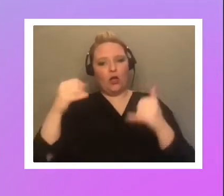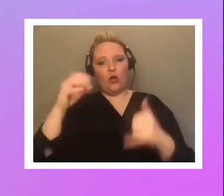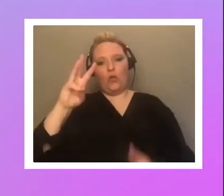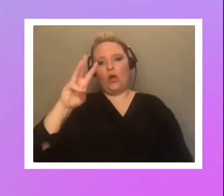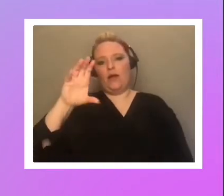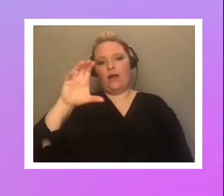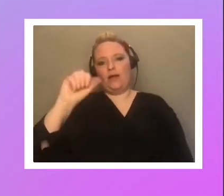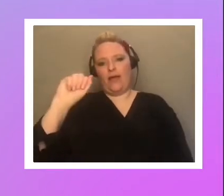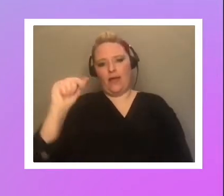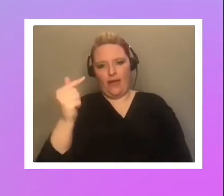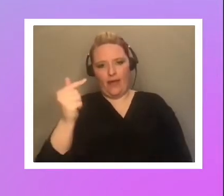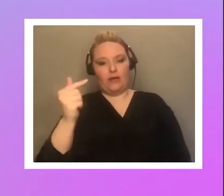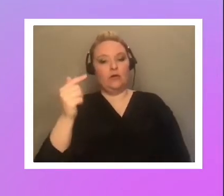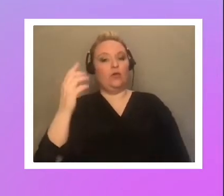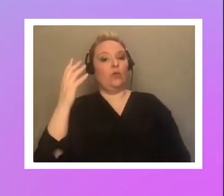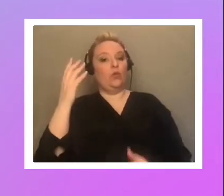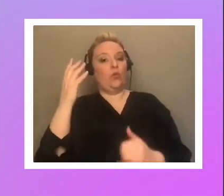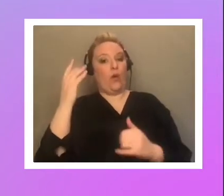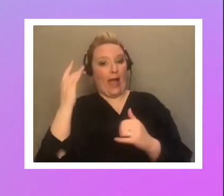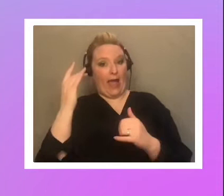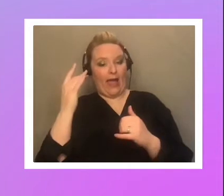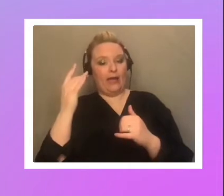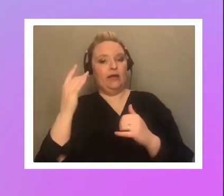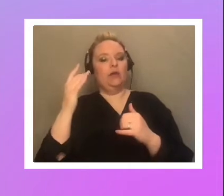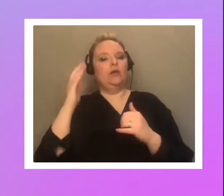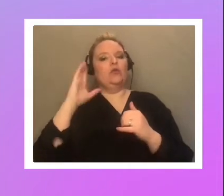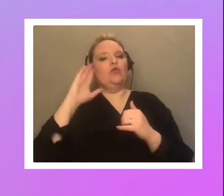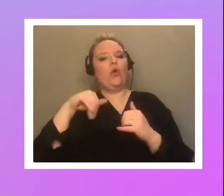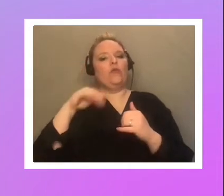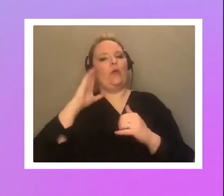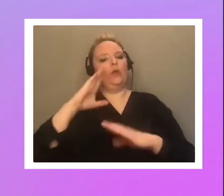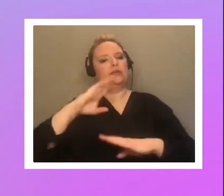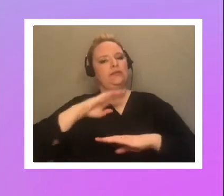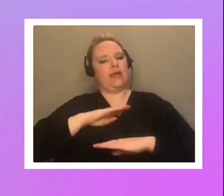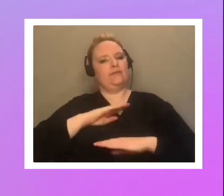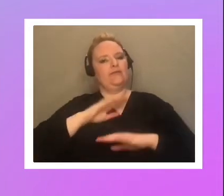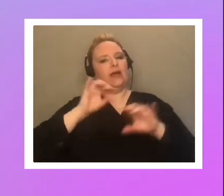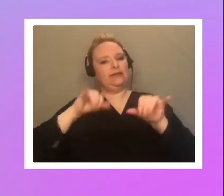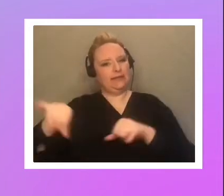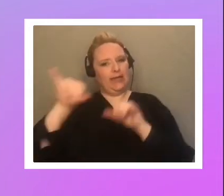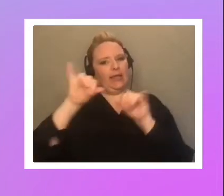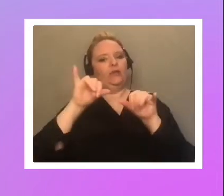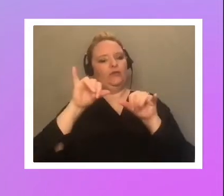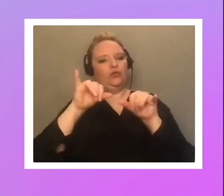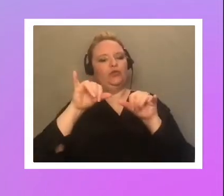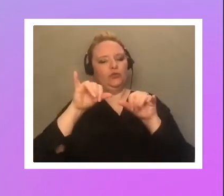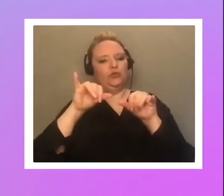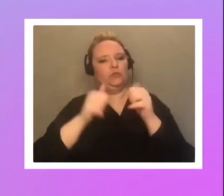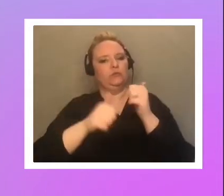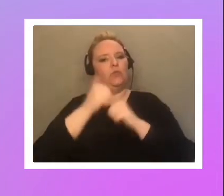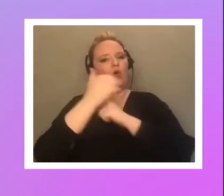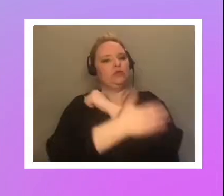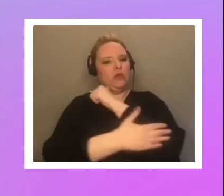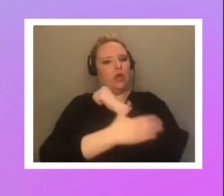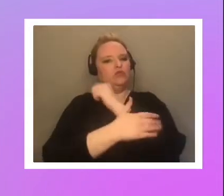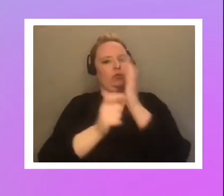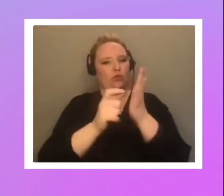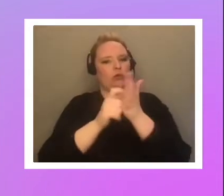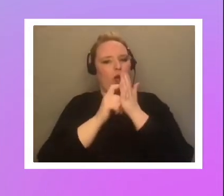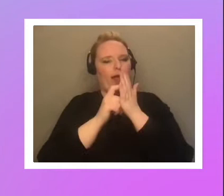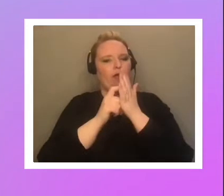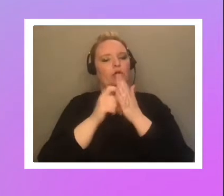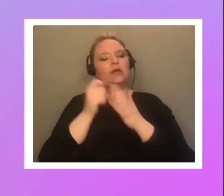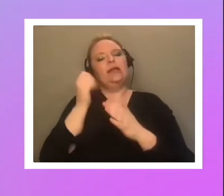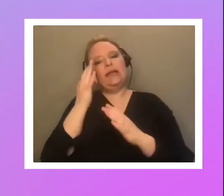um, because you know that you are going to meet the standards that most countries have if they